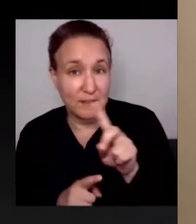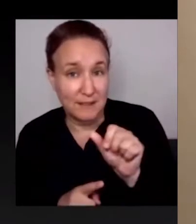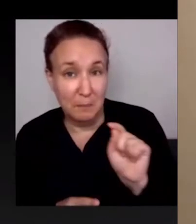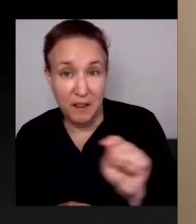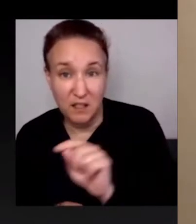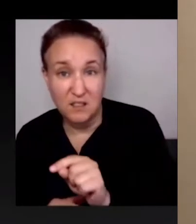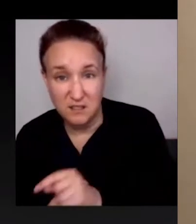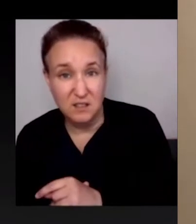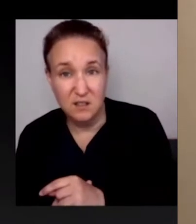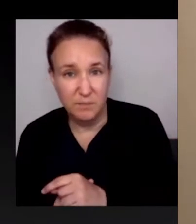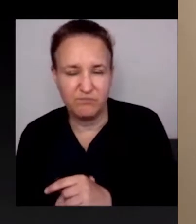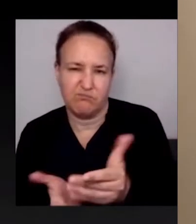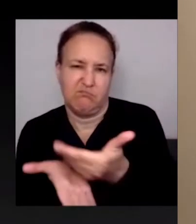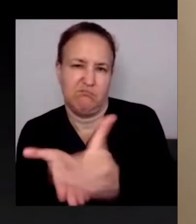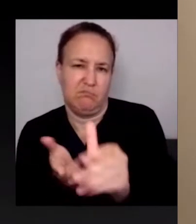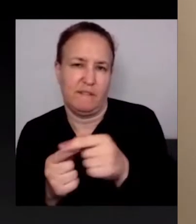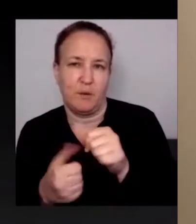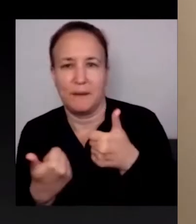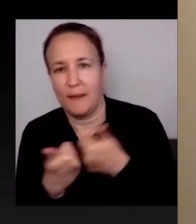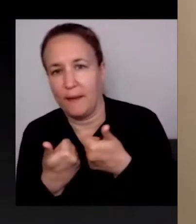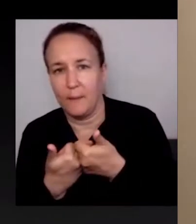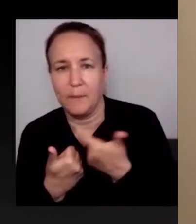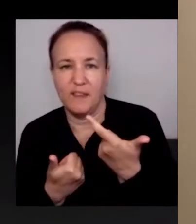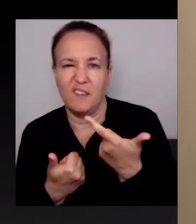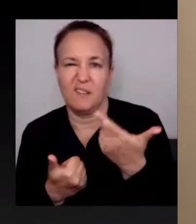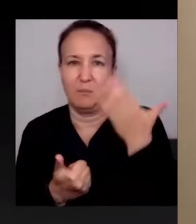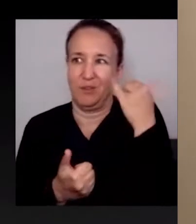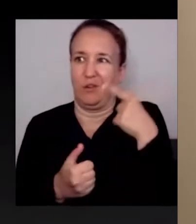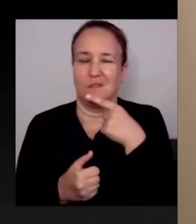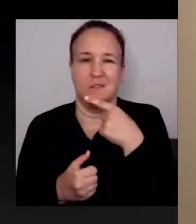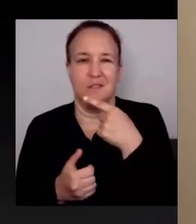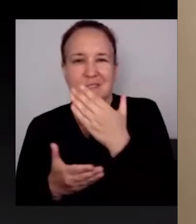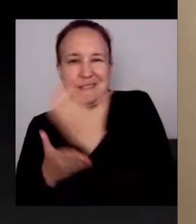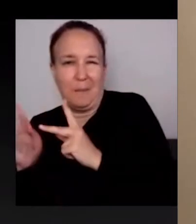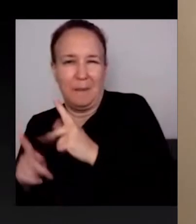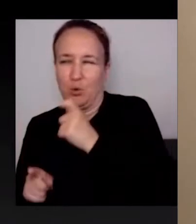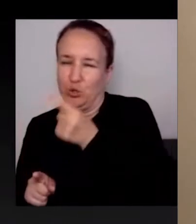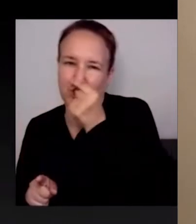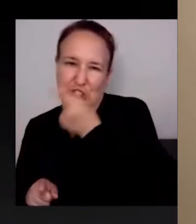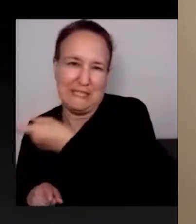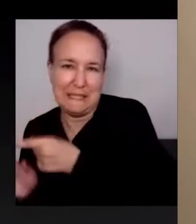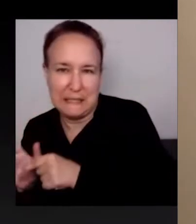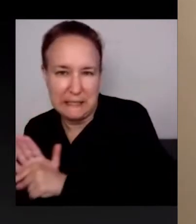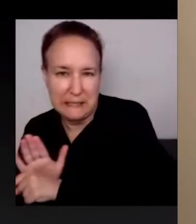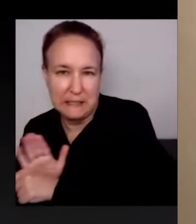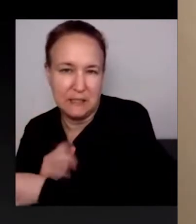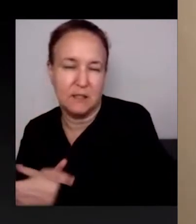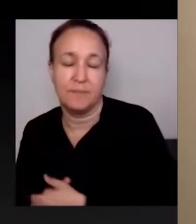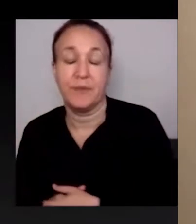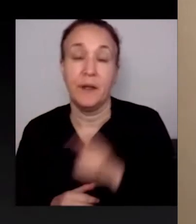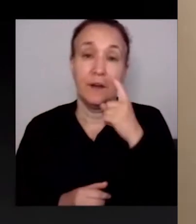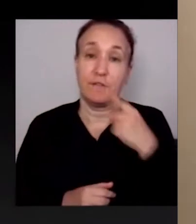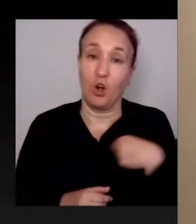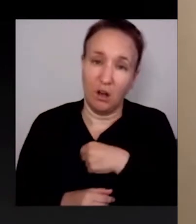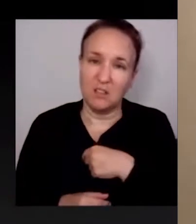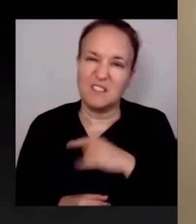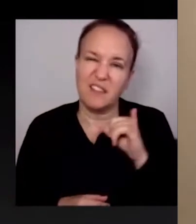are excluded from gaming as a result of some people who cheat. For us, that's extremely